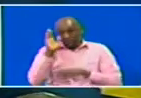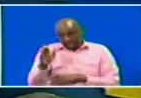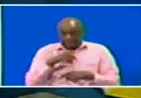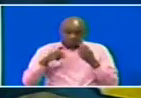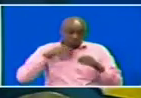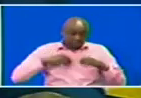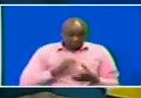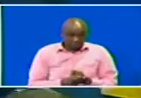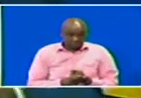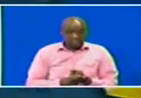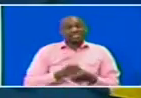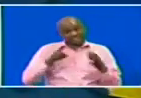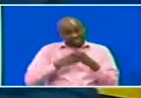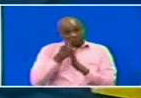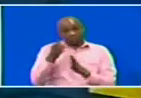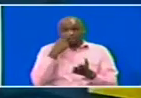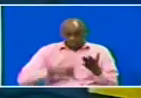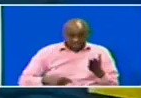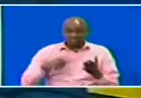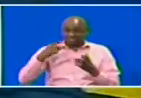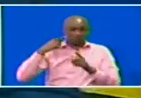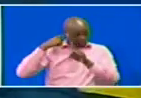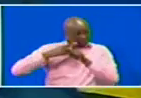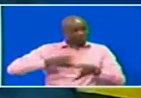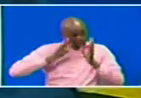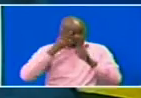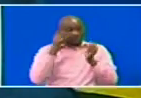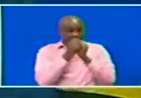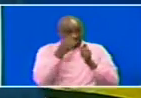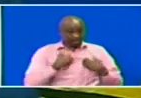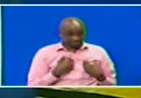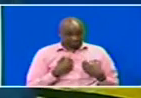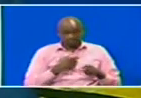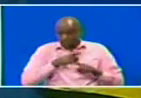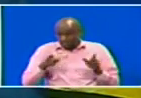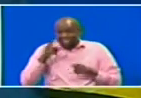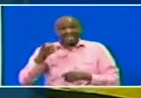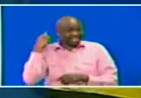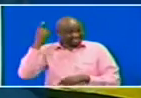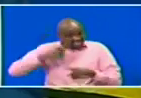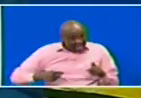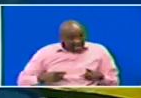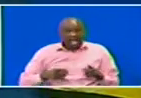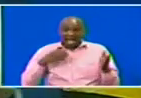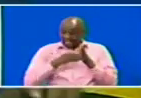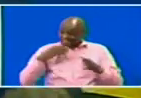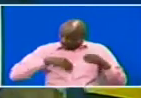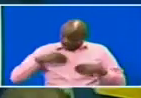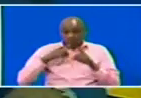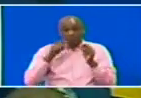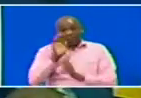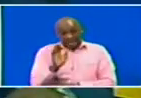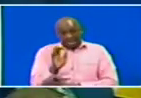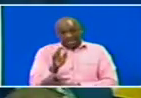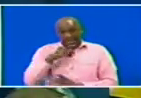war on corruption. It started out with him being fairly optimistic in 2015, but by last year, at that anti-corruption statement,